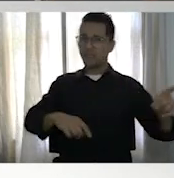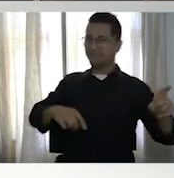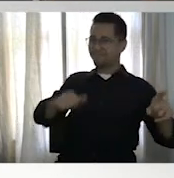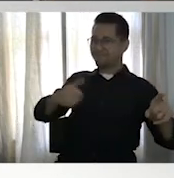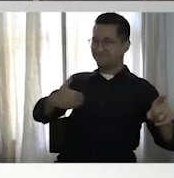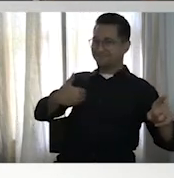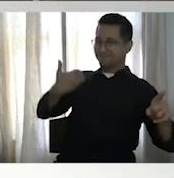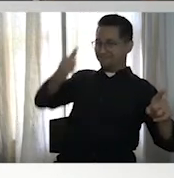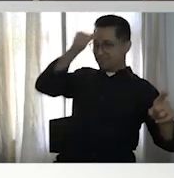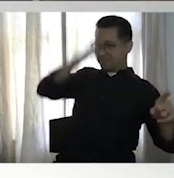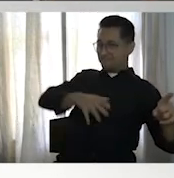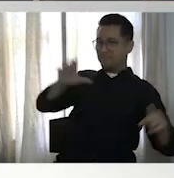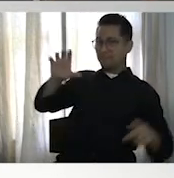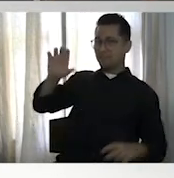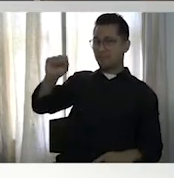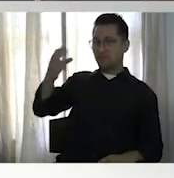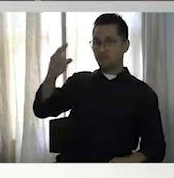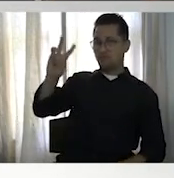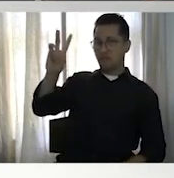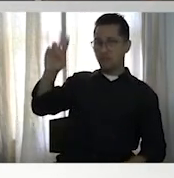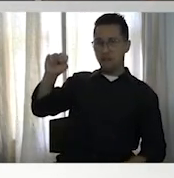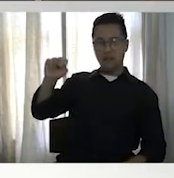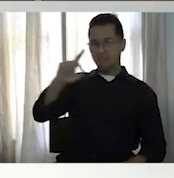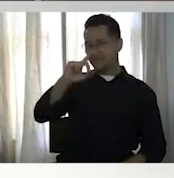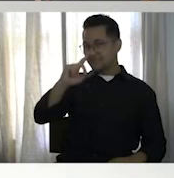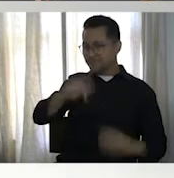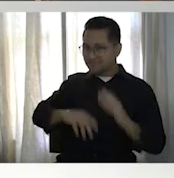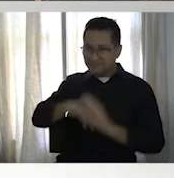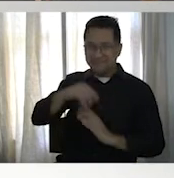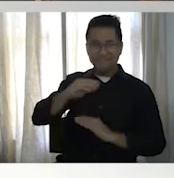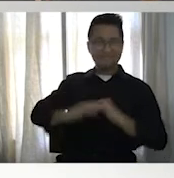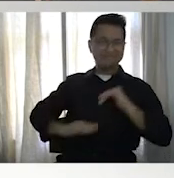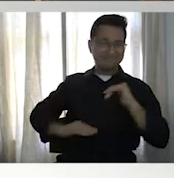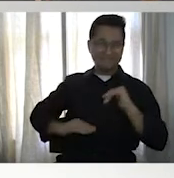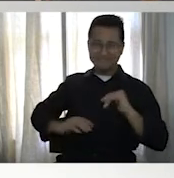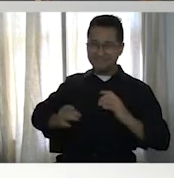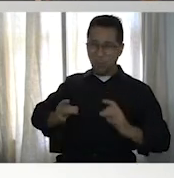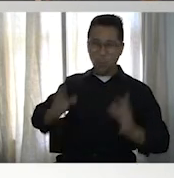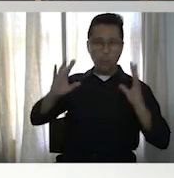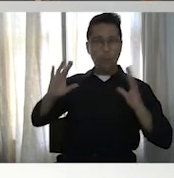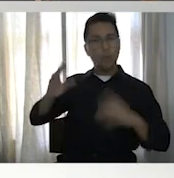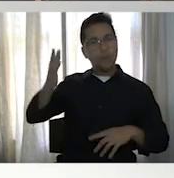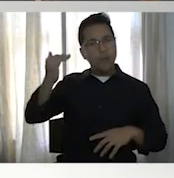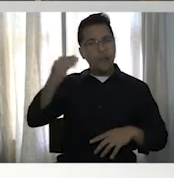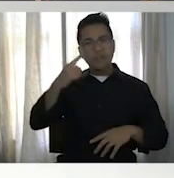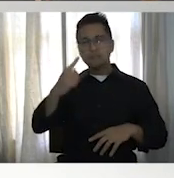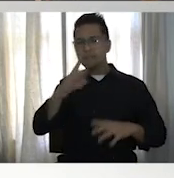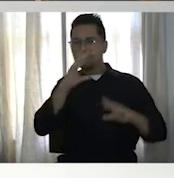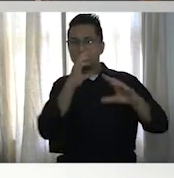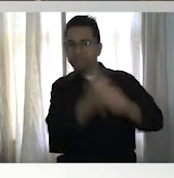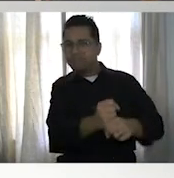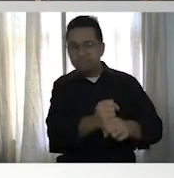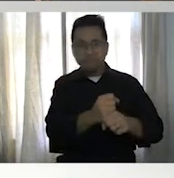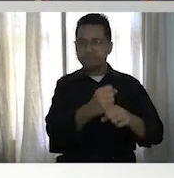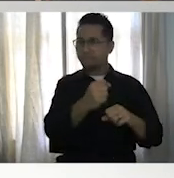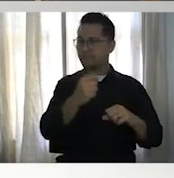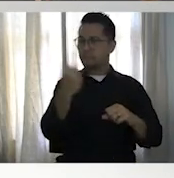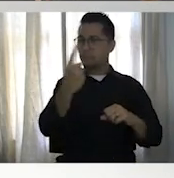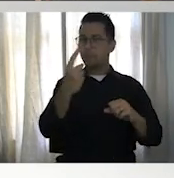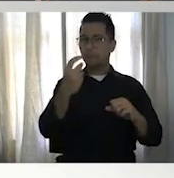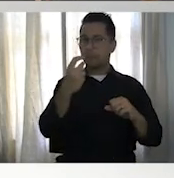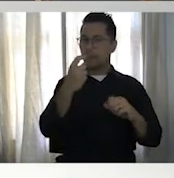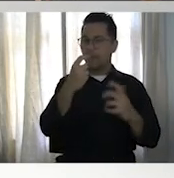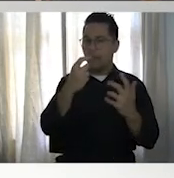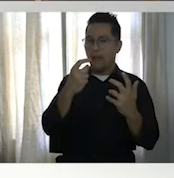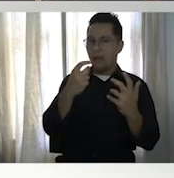man, Sean, is very uncomfortable because he's into something that doesn't work for him. He